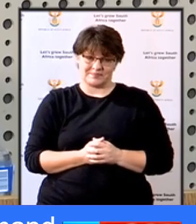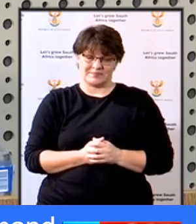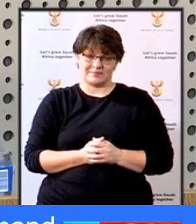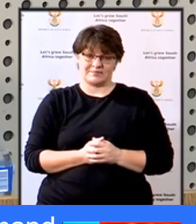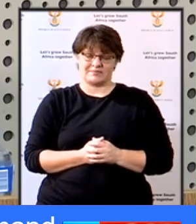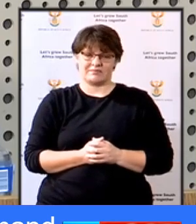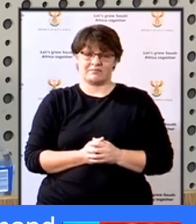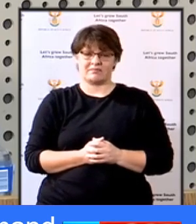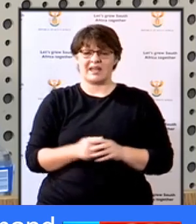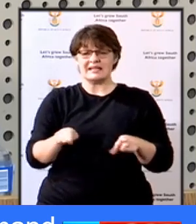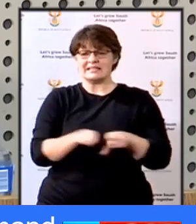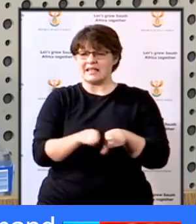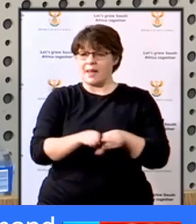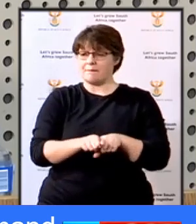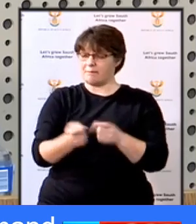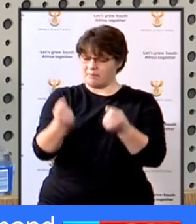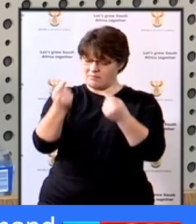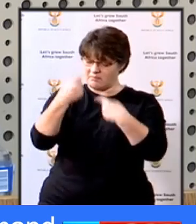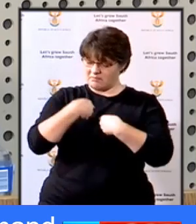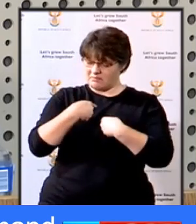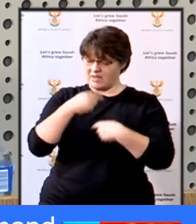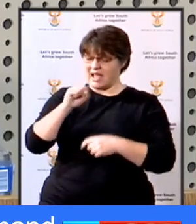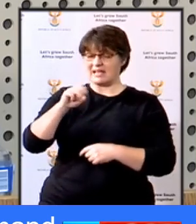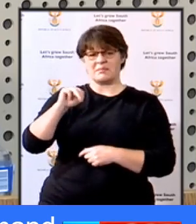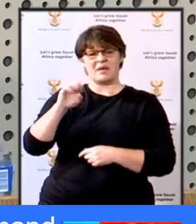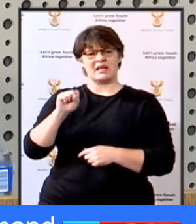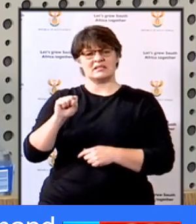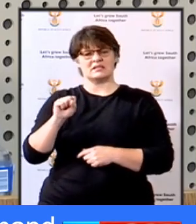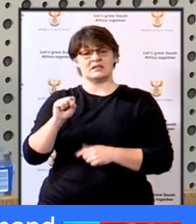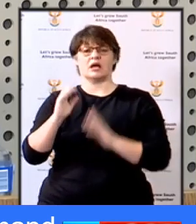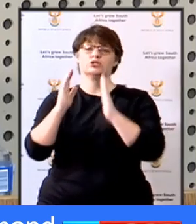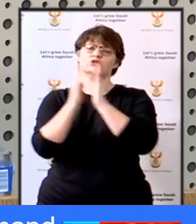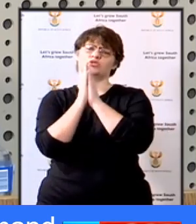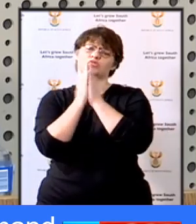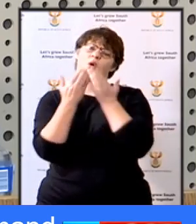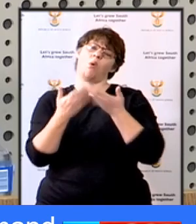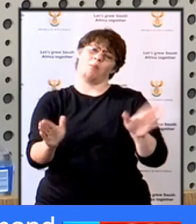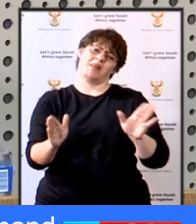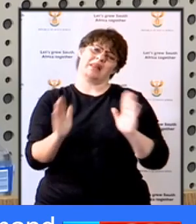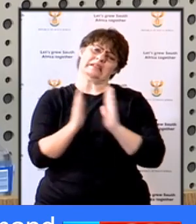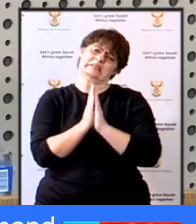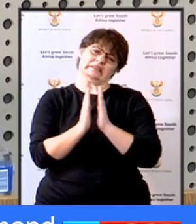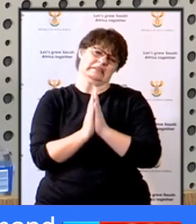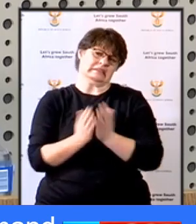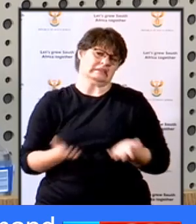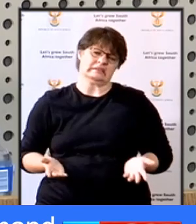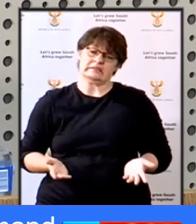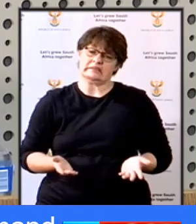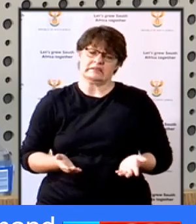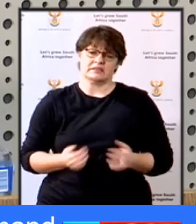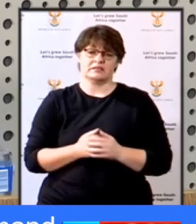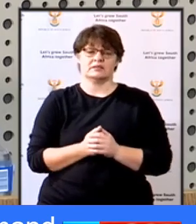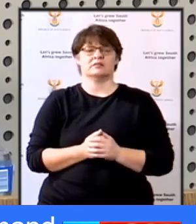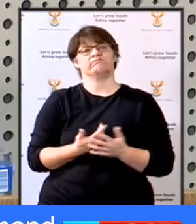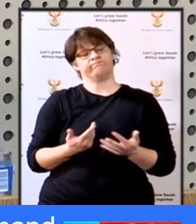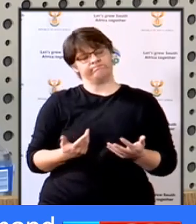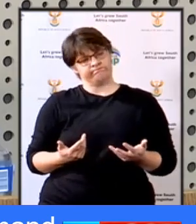There's somebody who sent me an SMS about opening the churches, and